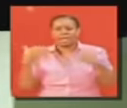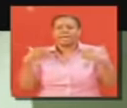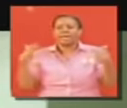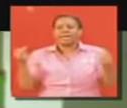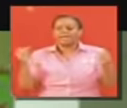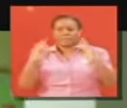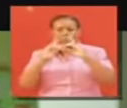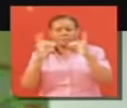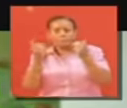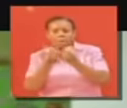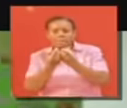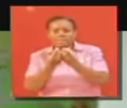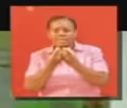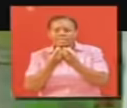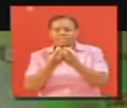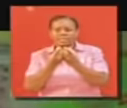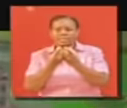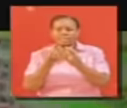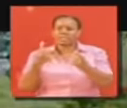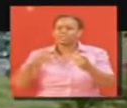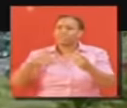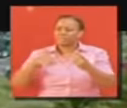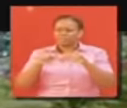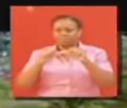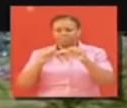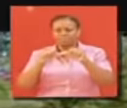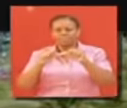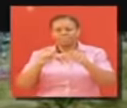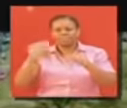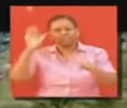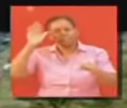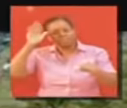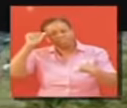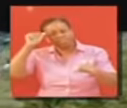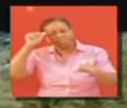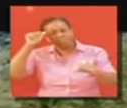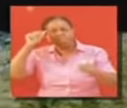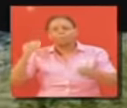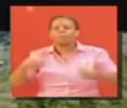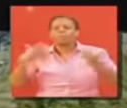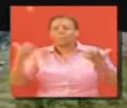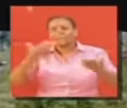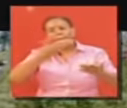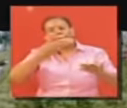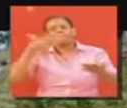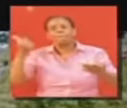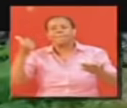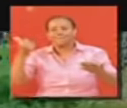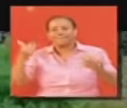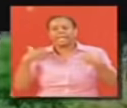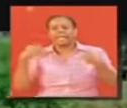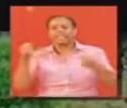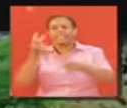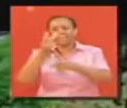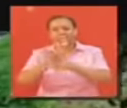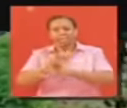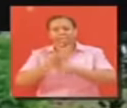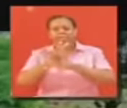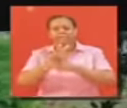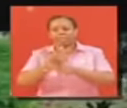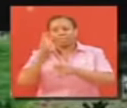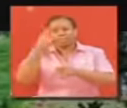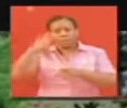care that is necessary to aid a speedy recovery for those who end up with this virus. Do